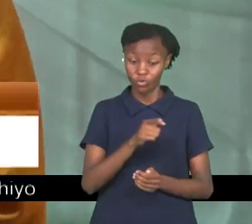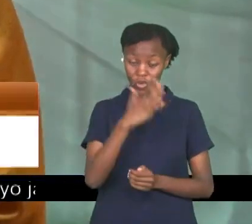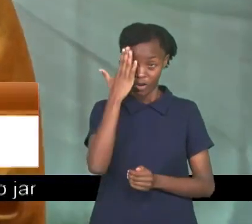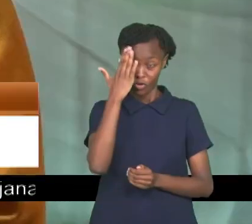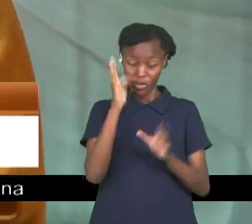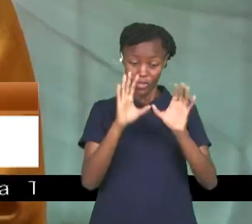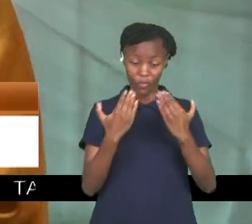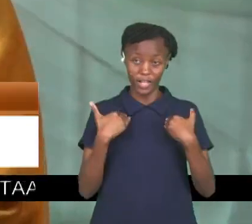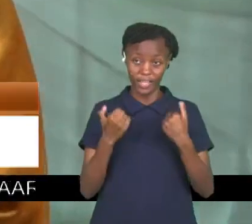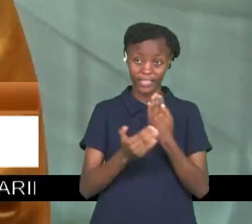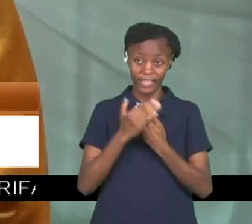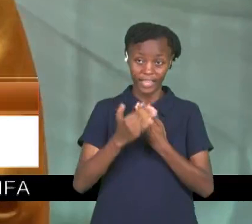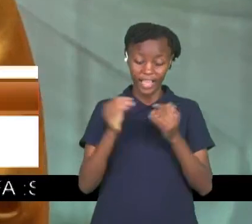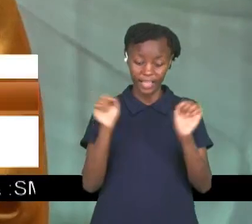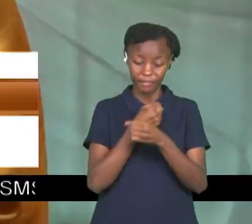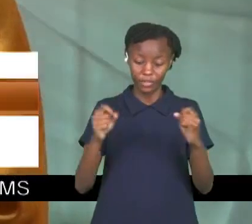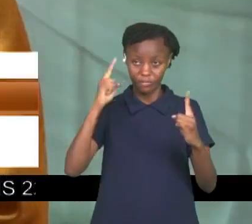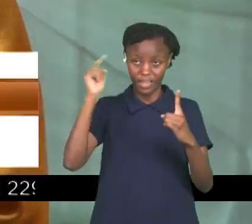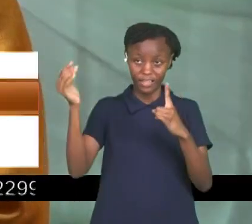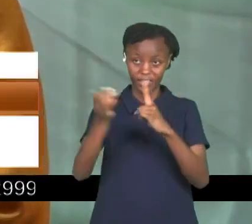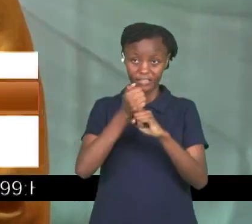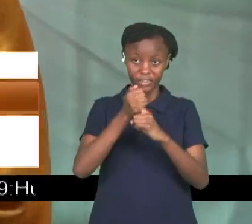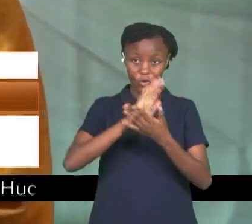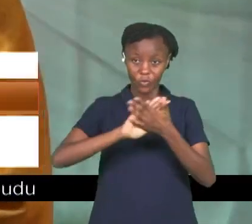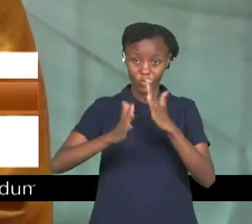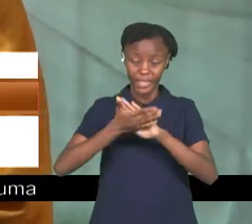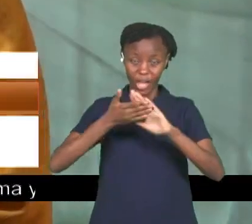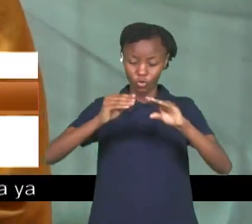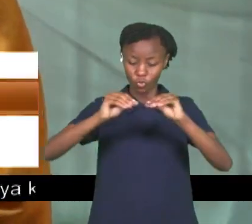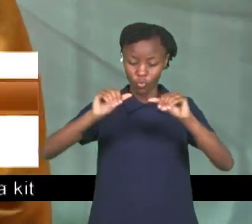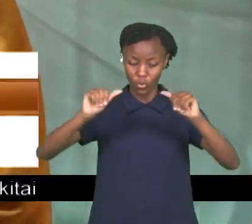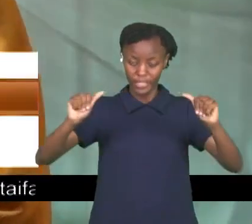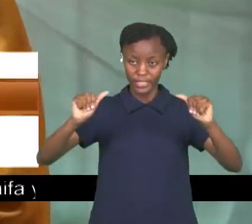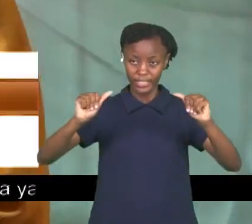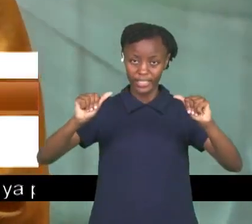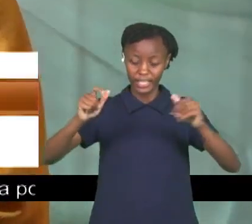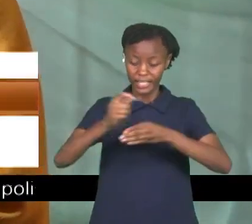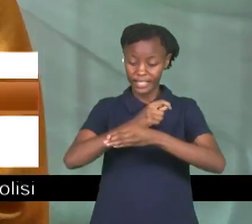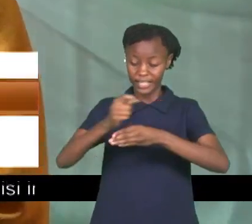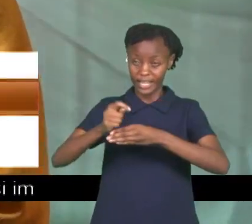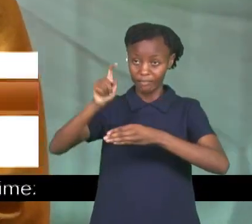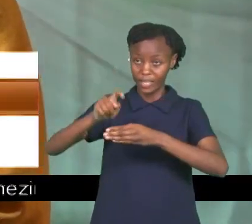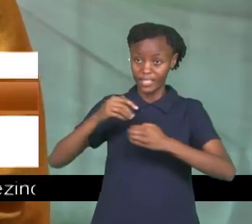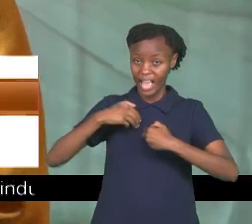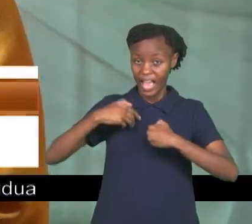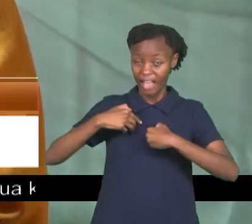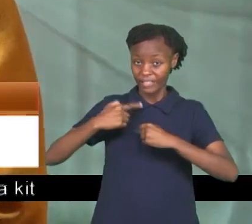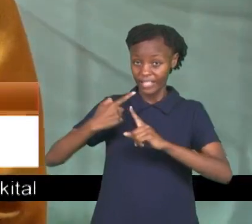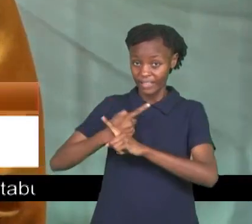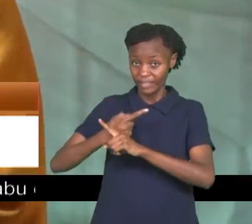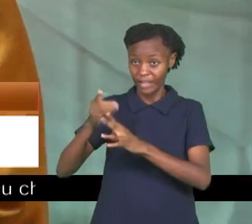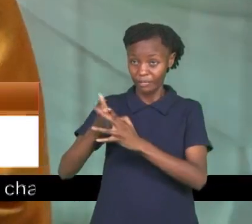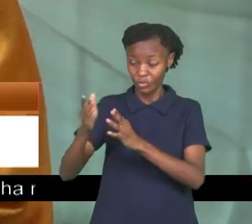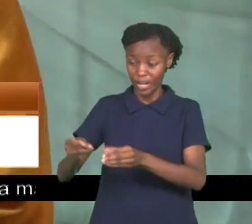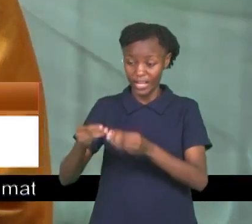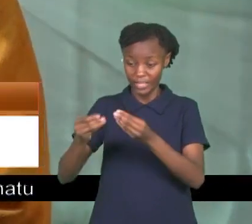health coverage cannot be achieved without an effective, competent, and well-managed health workforce. The disparity between supply and demand of